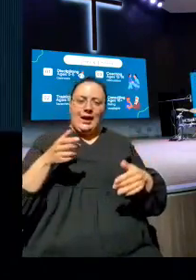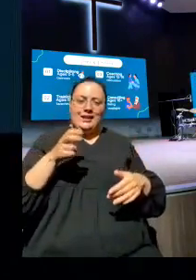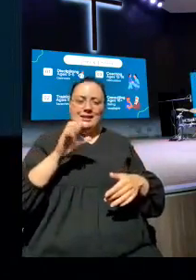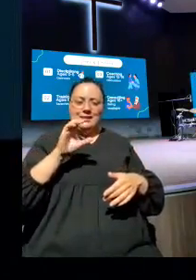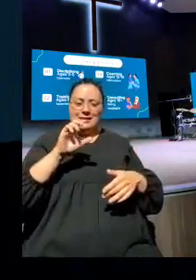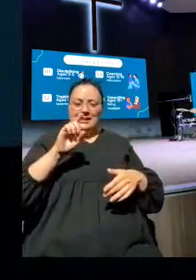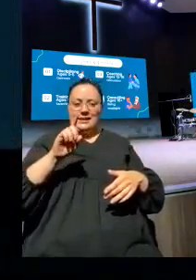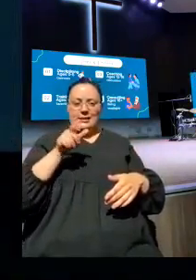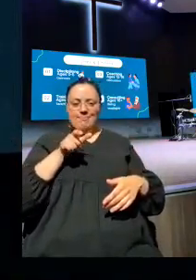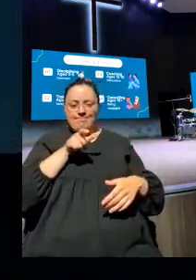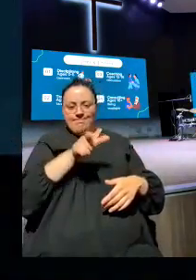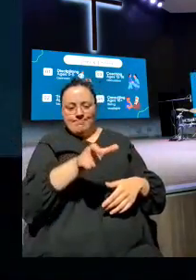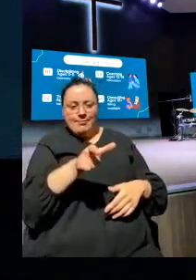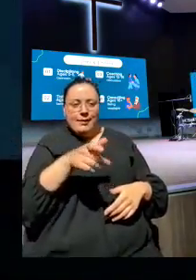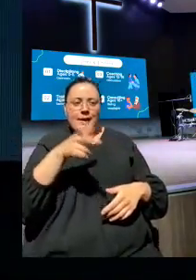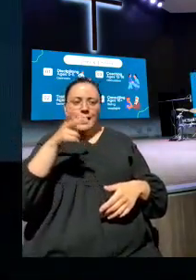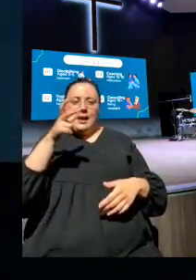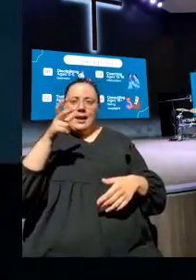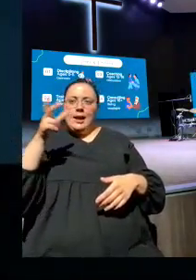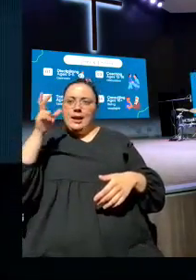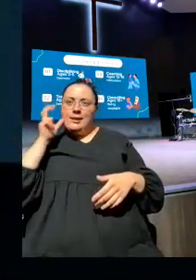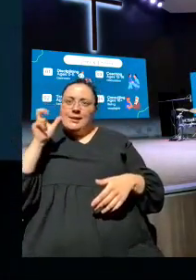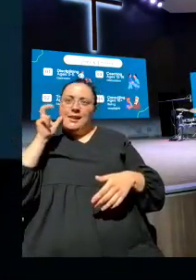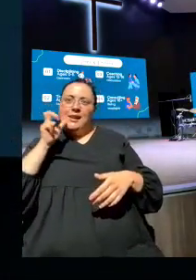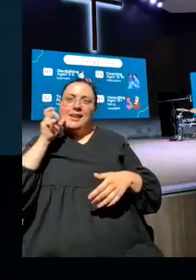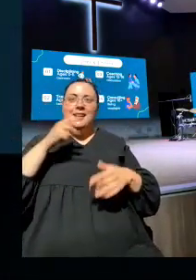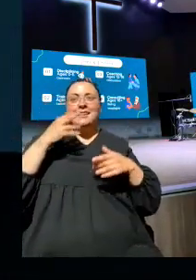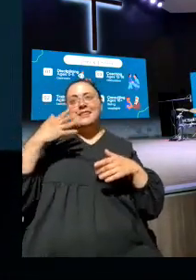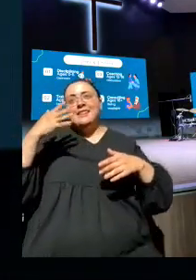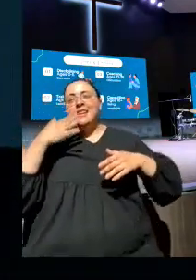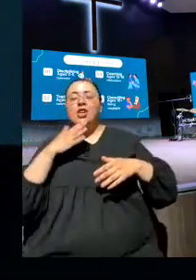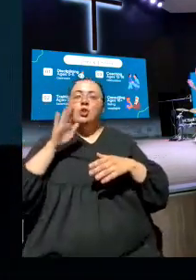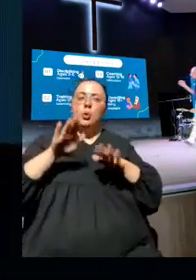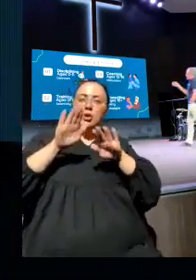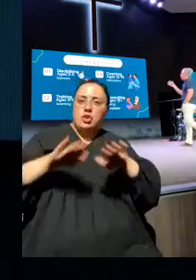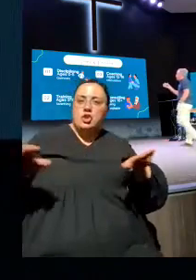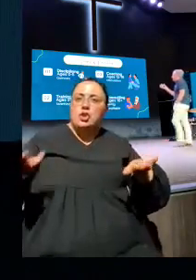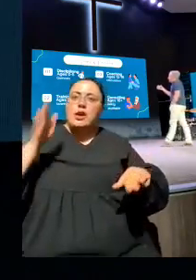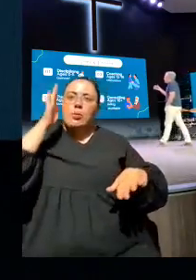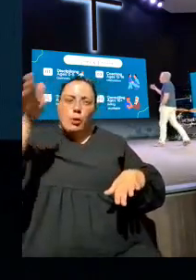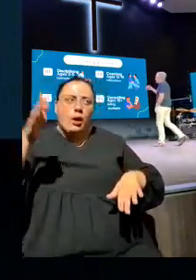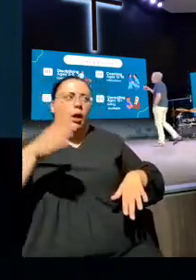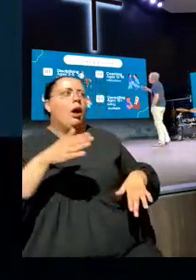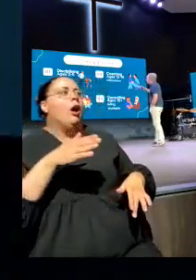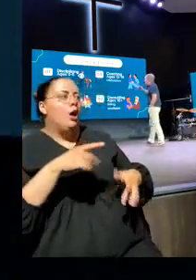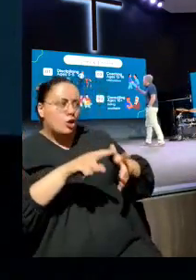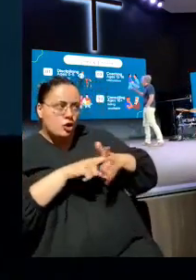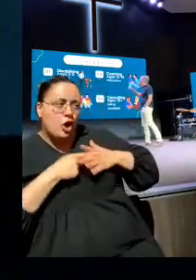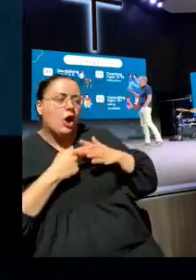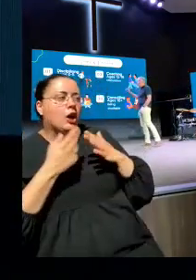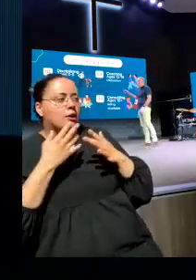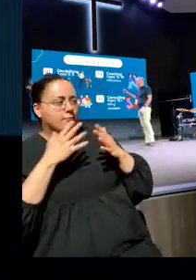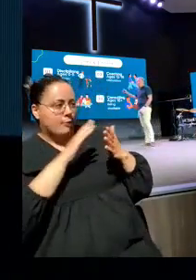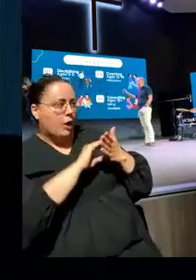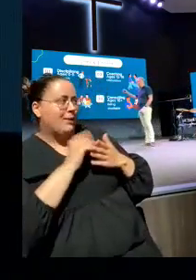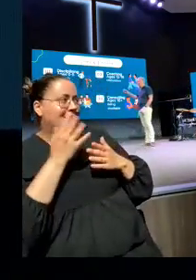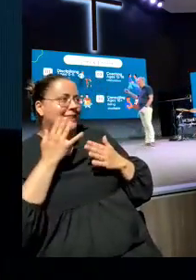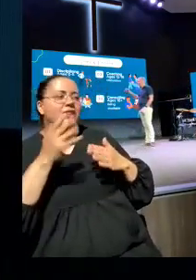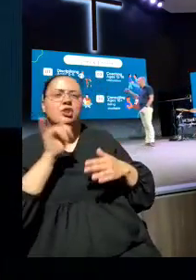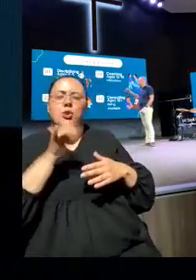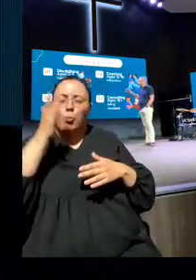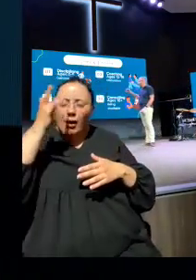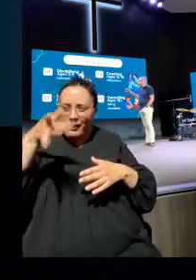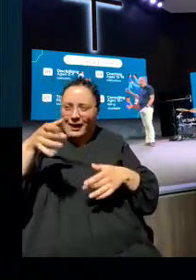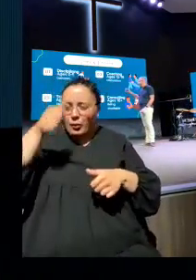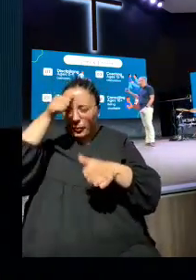but they still remember the song. You're providing that impression. Or in the elementary age, we give you, when I said we gave